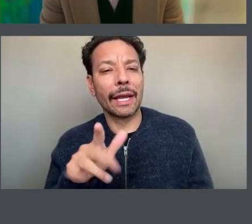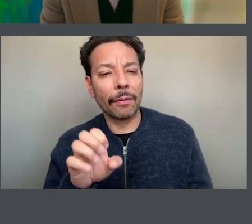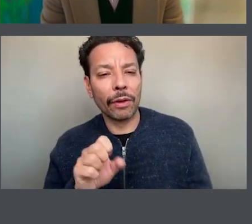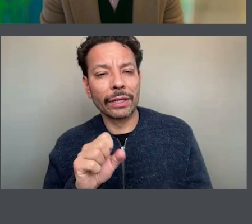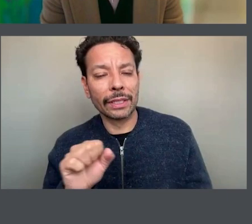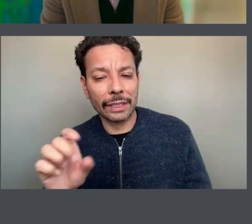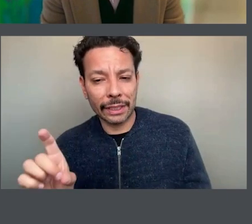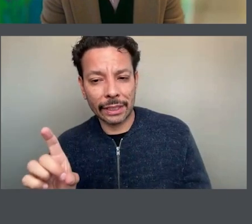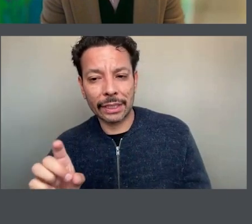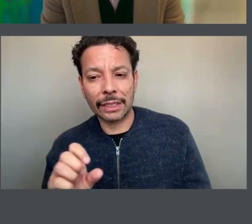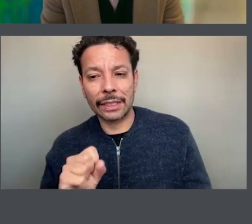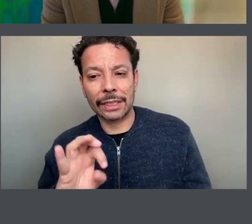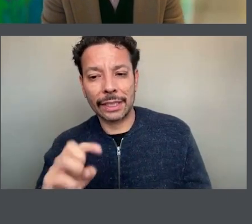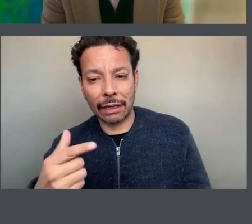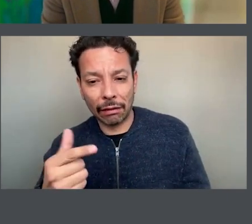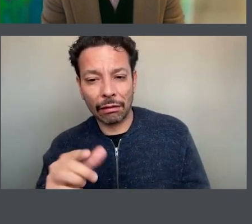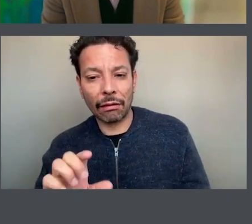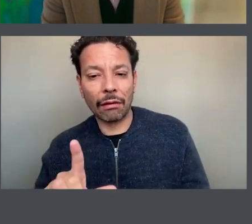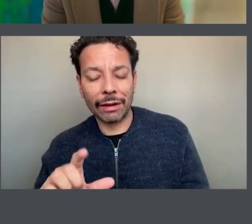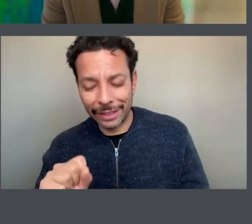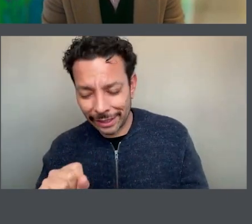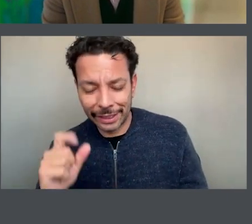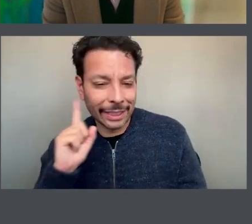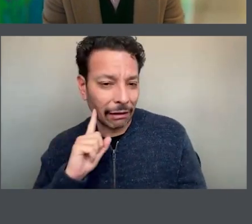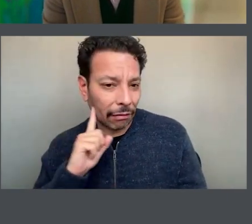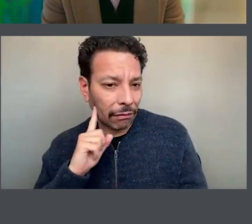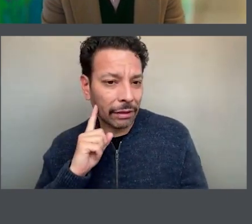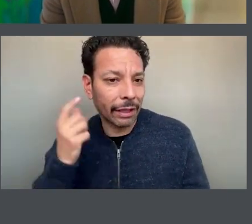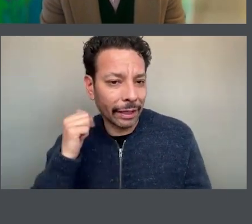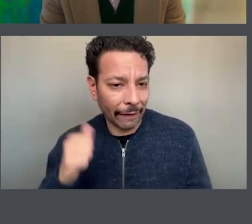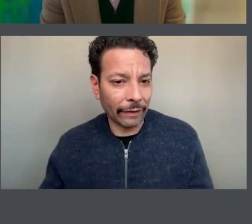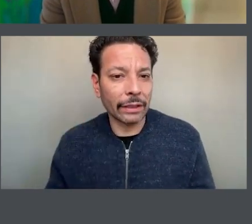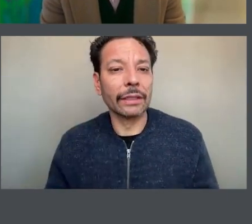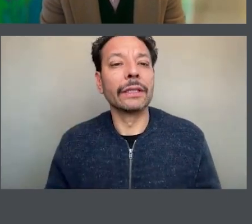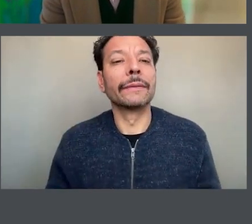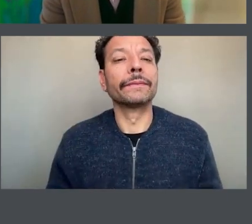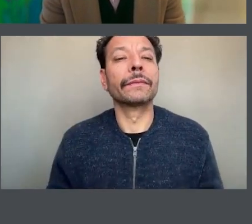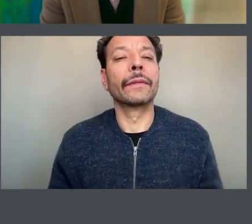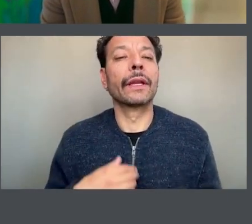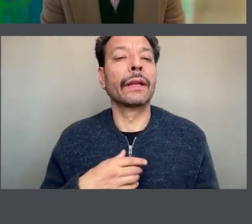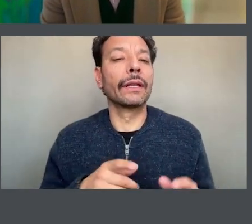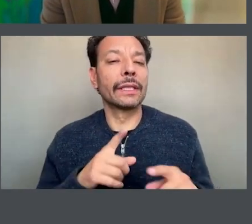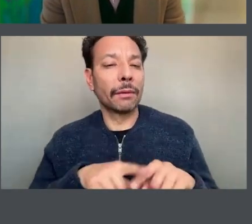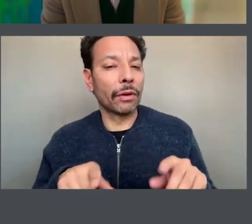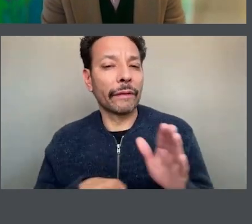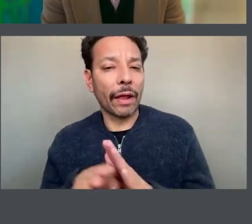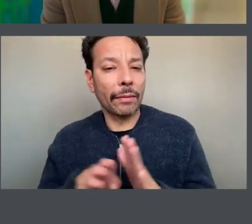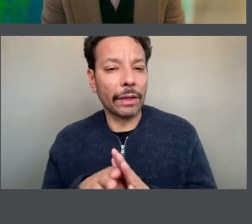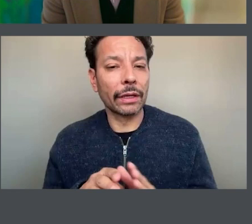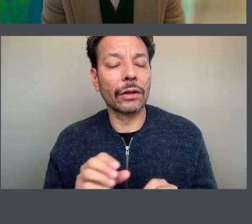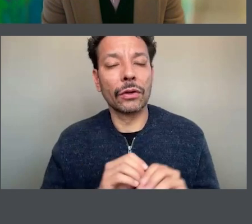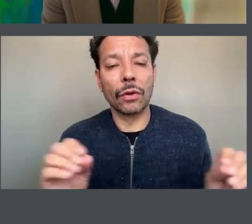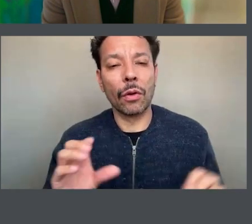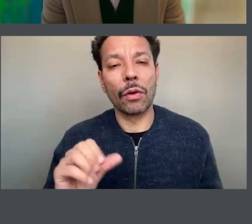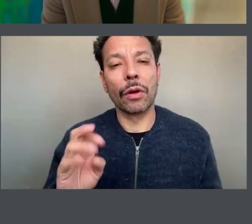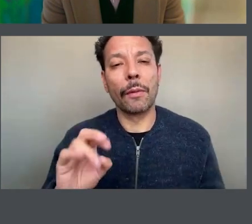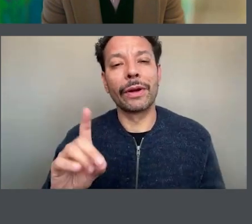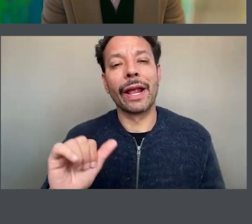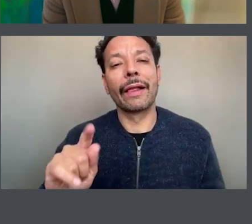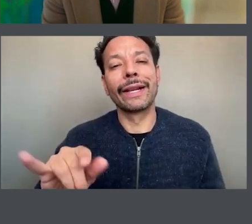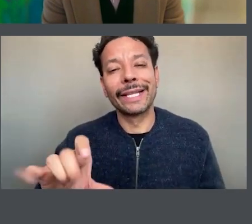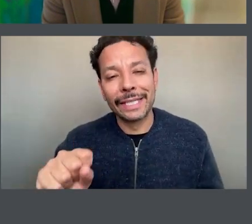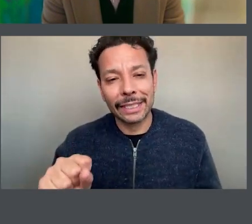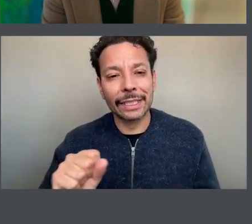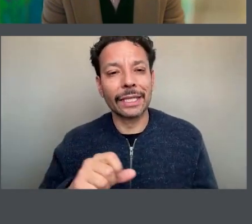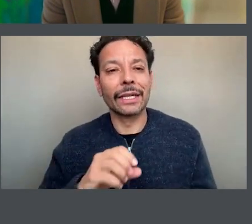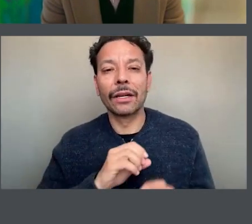deafness, with typically developing with no comorbidities. Kids could have a 504 plan to participate,